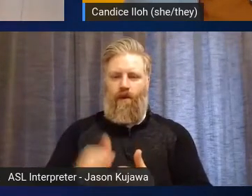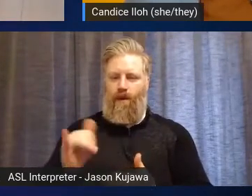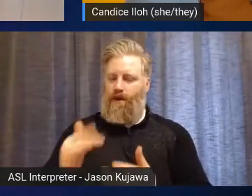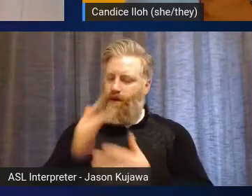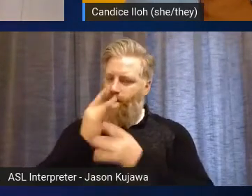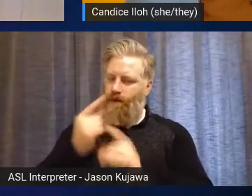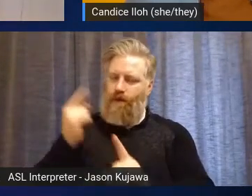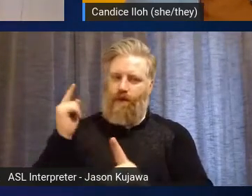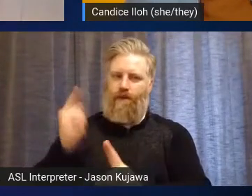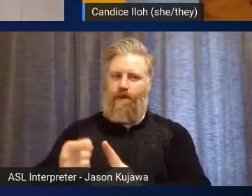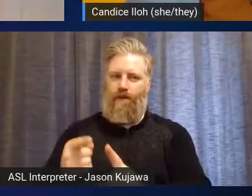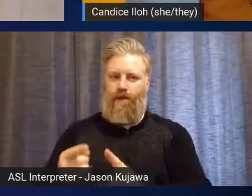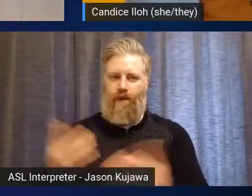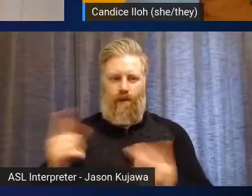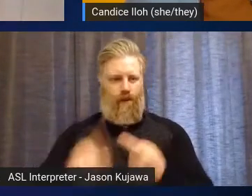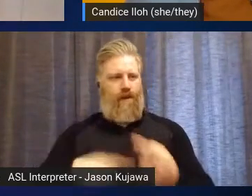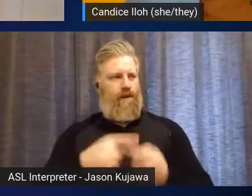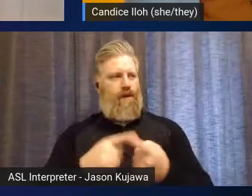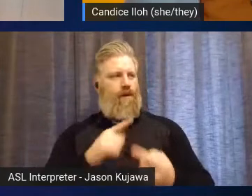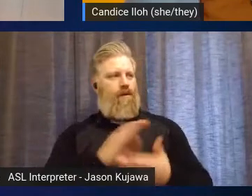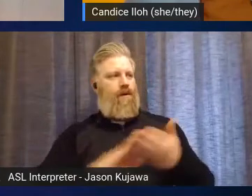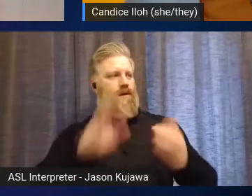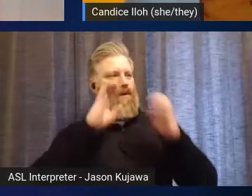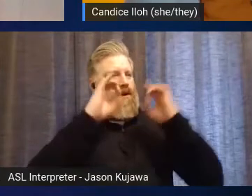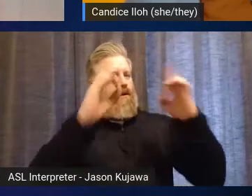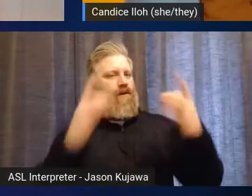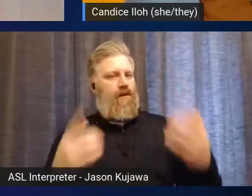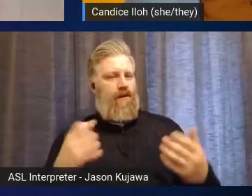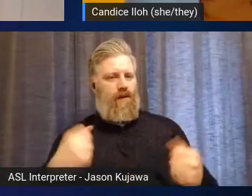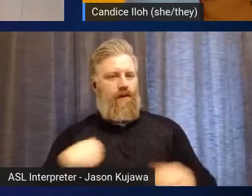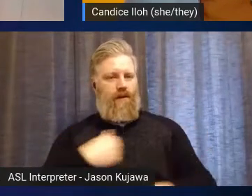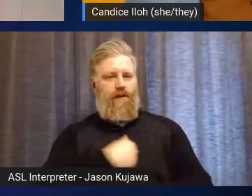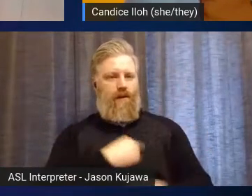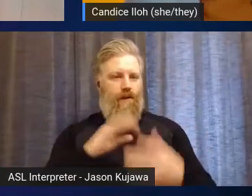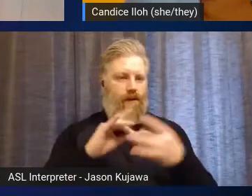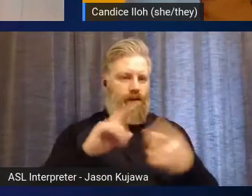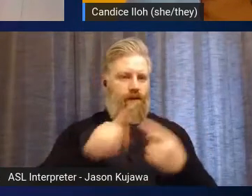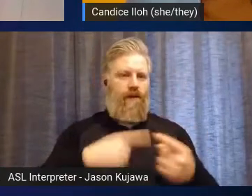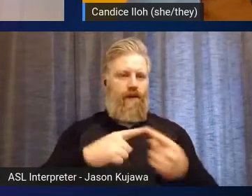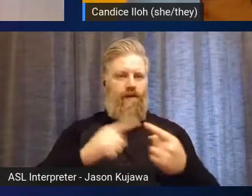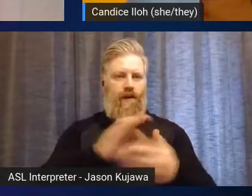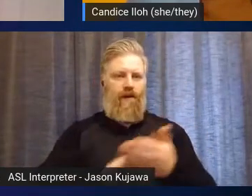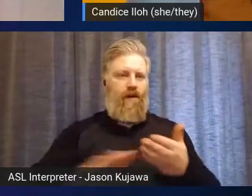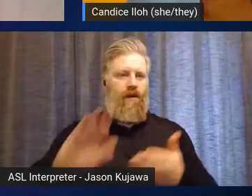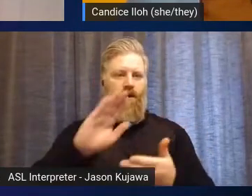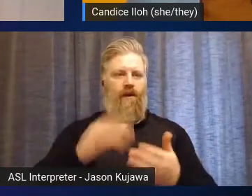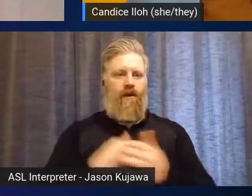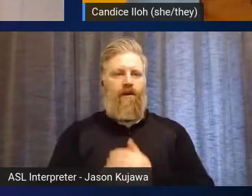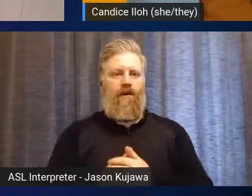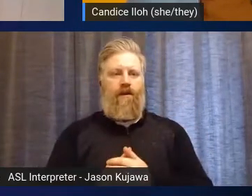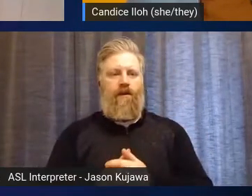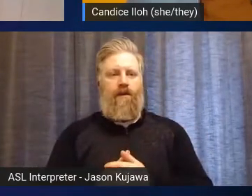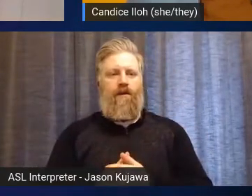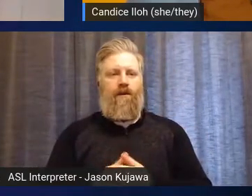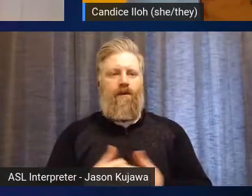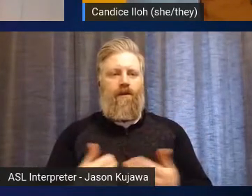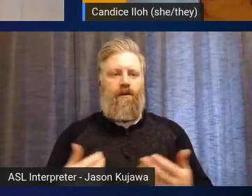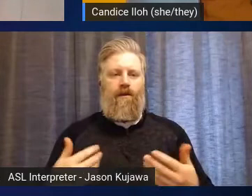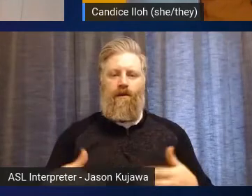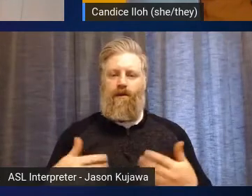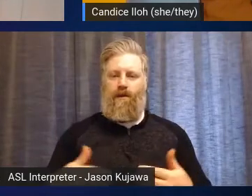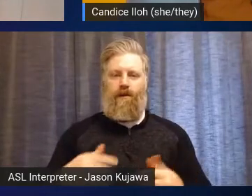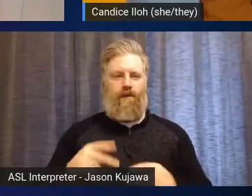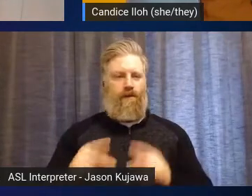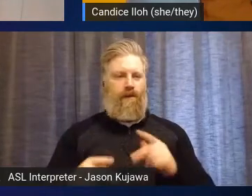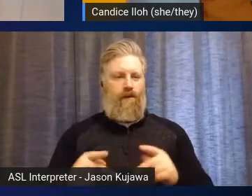like, what about college? Can we touch on college and why does young adult have to stop at high school when